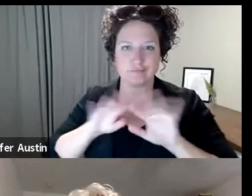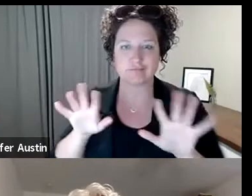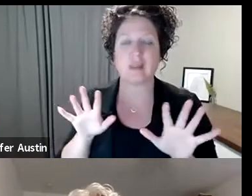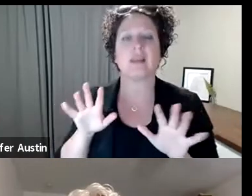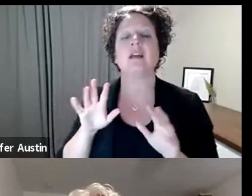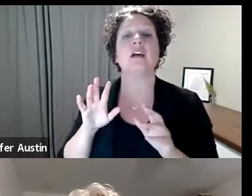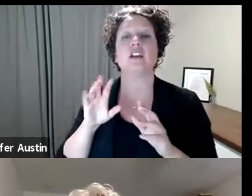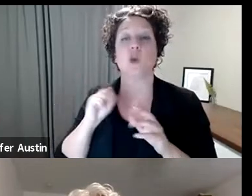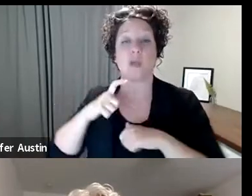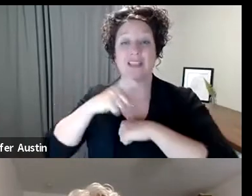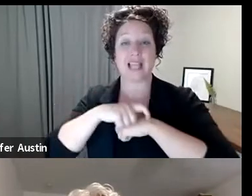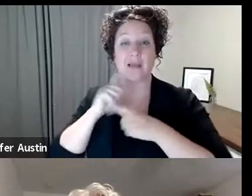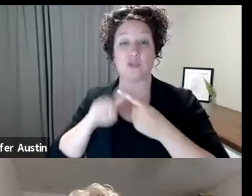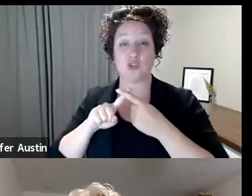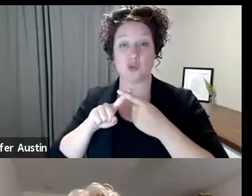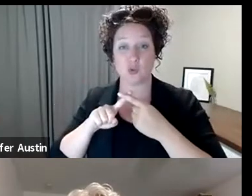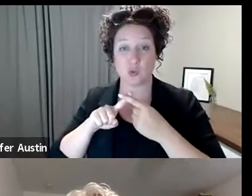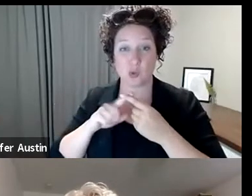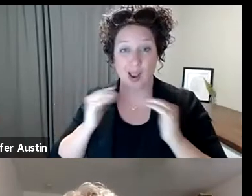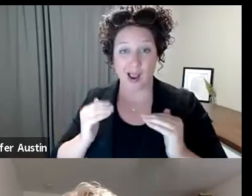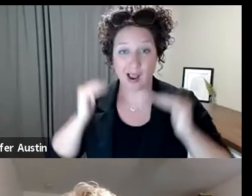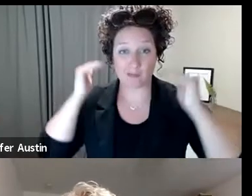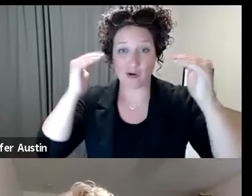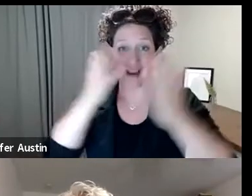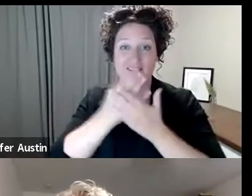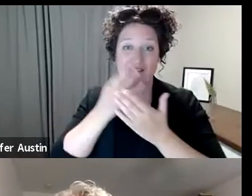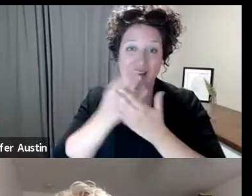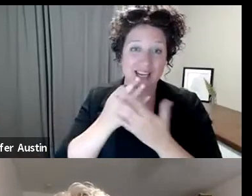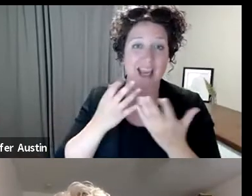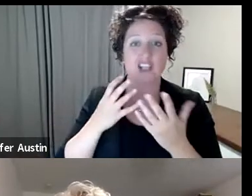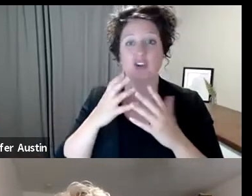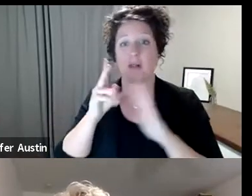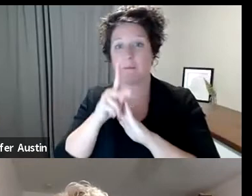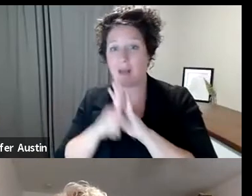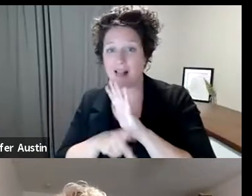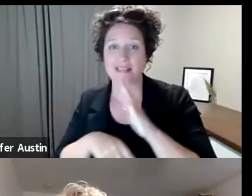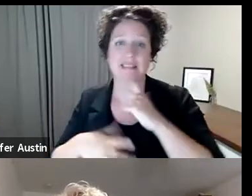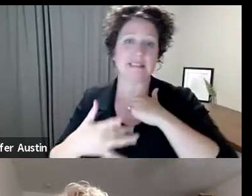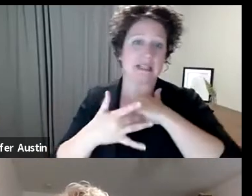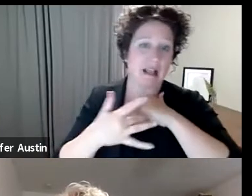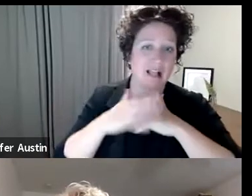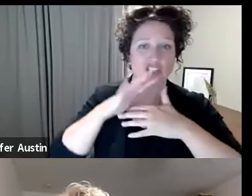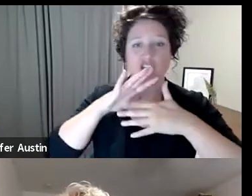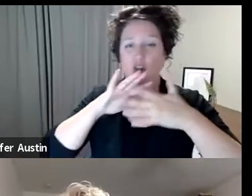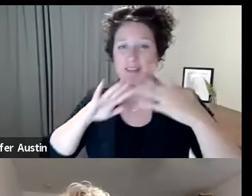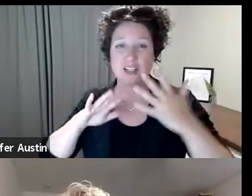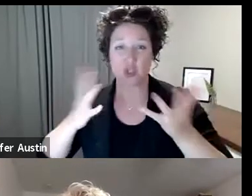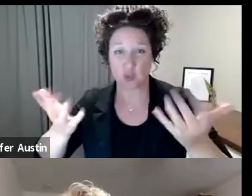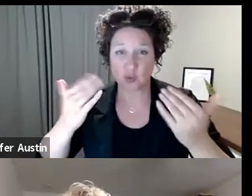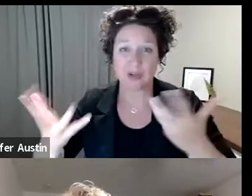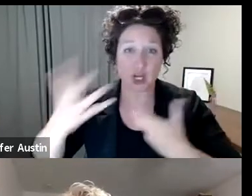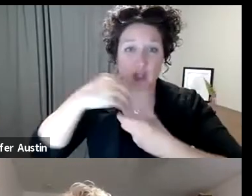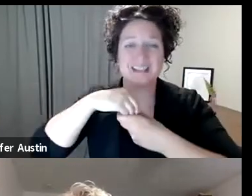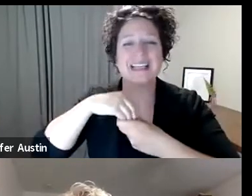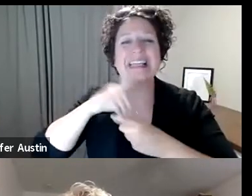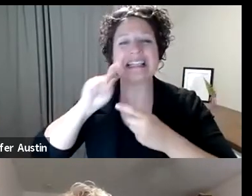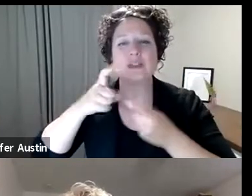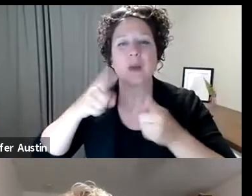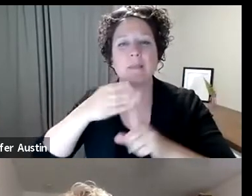to upgrade financial policies, regulations, infrastructure, and technology to drive inclusion is prior to a